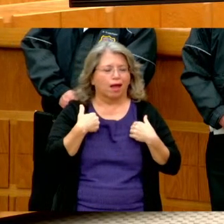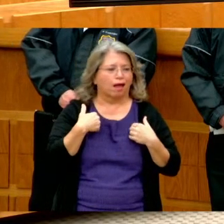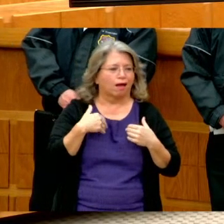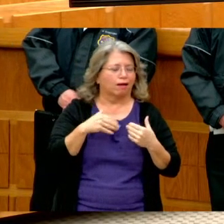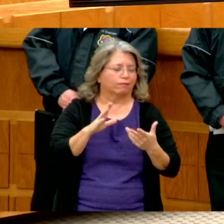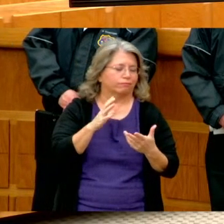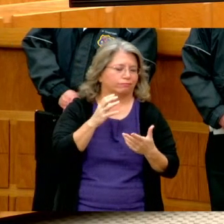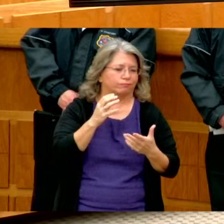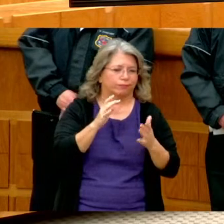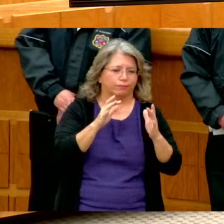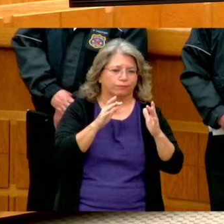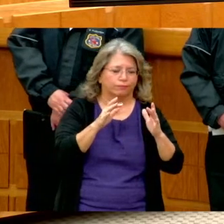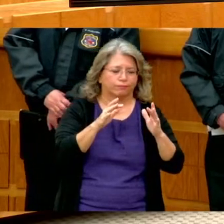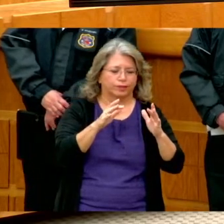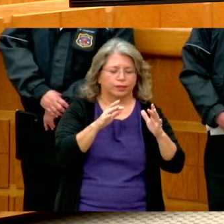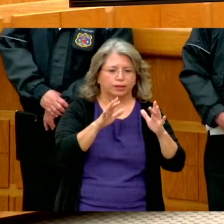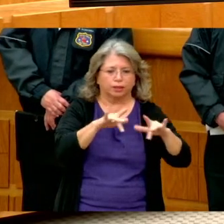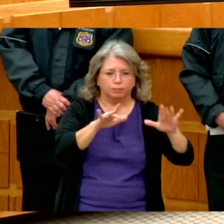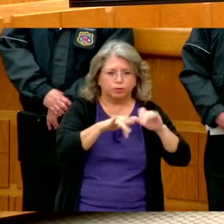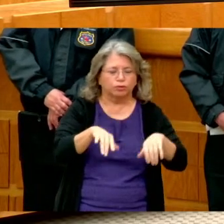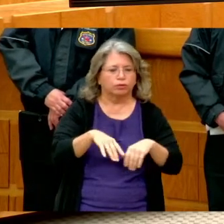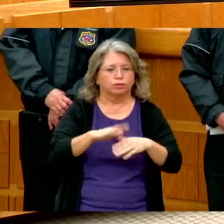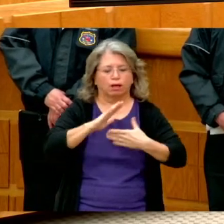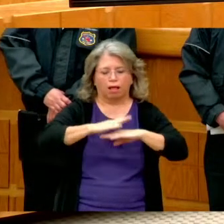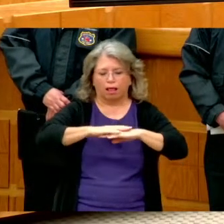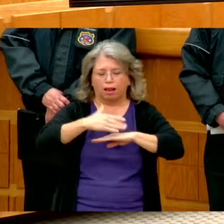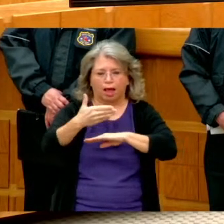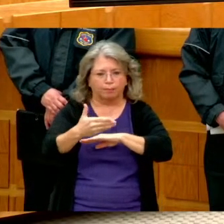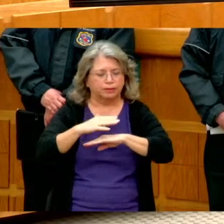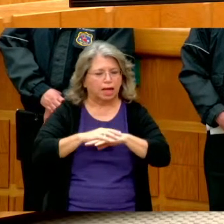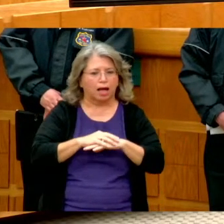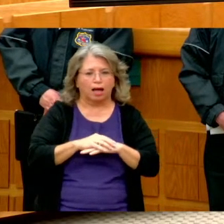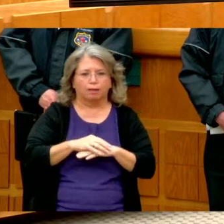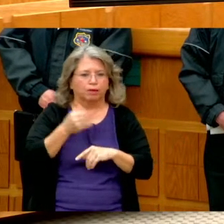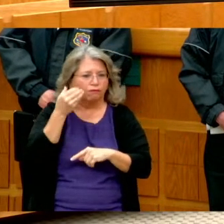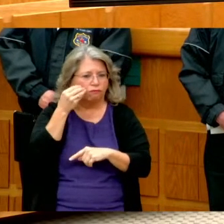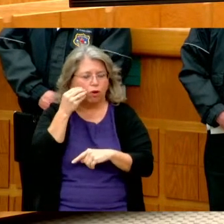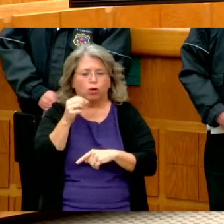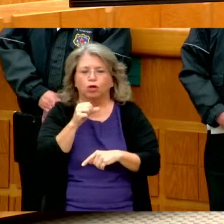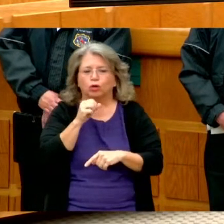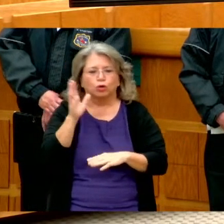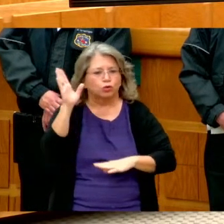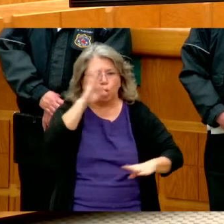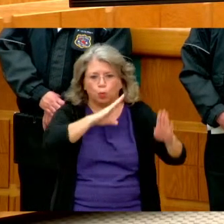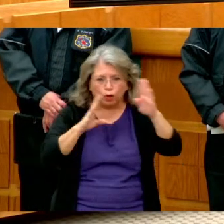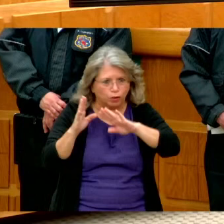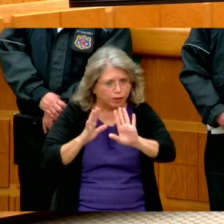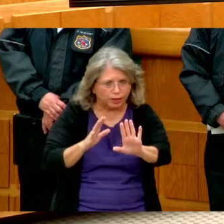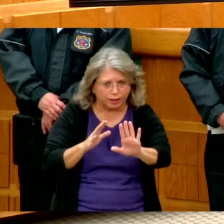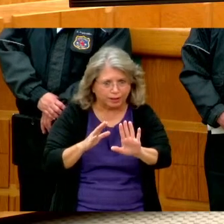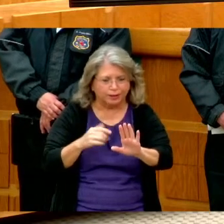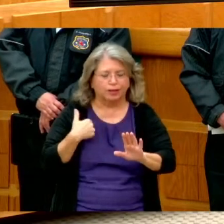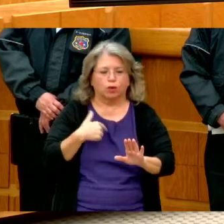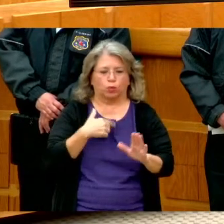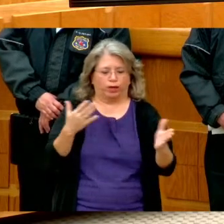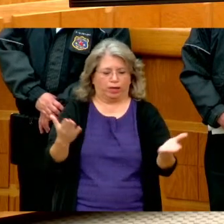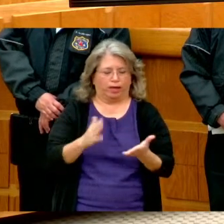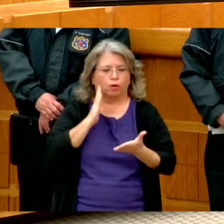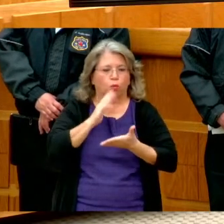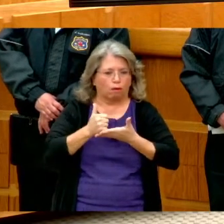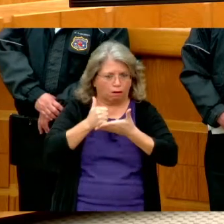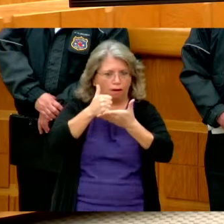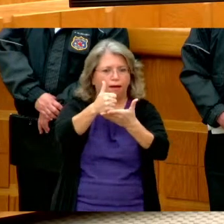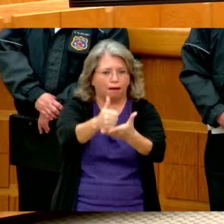iPad, a phone, no mortifiques, don't worry. We're here to take care of you. Remember,